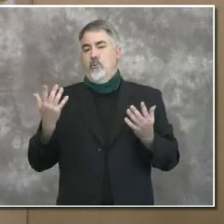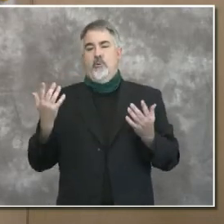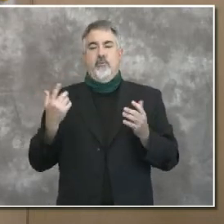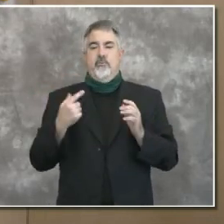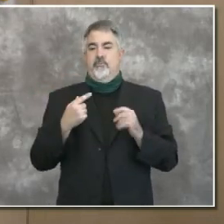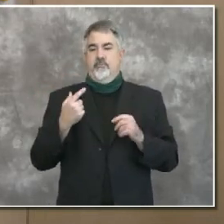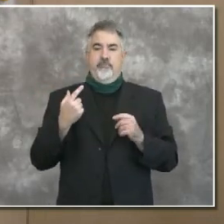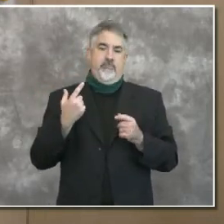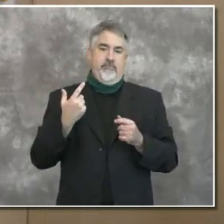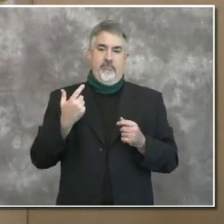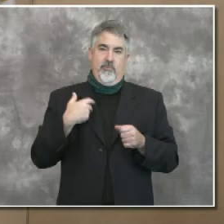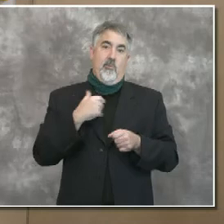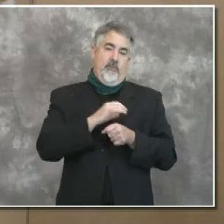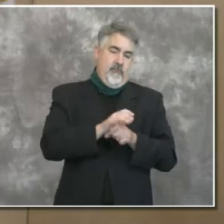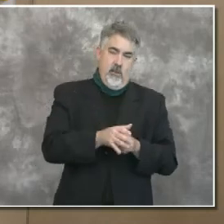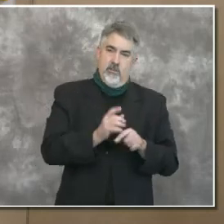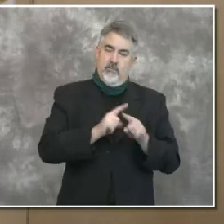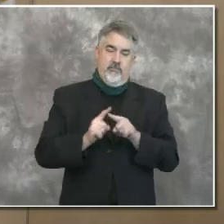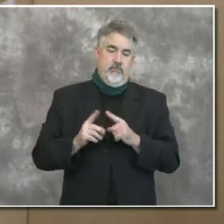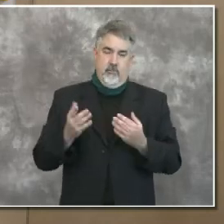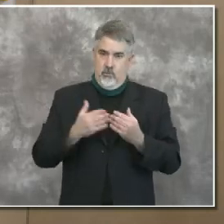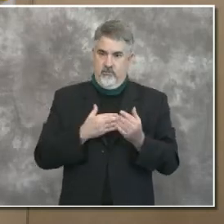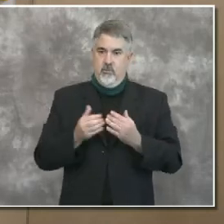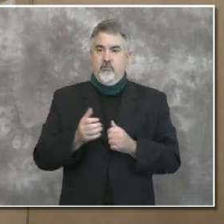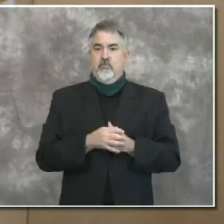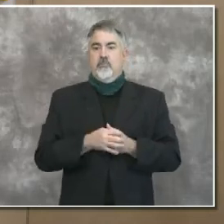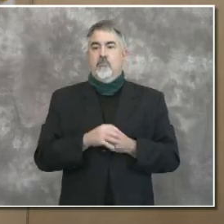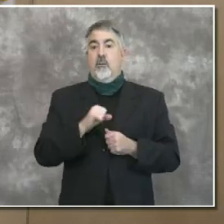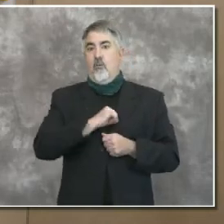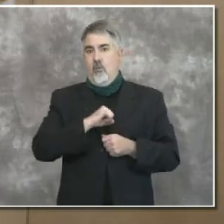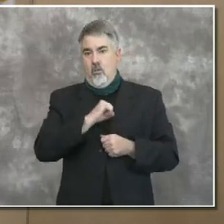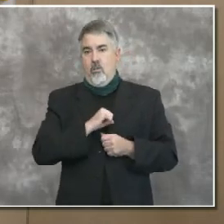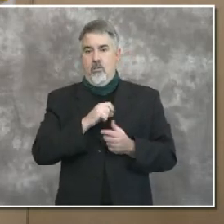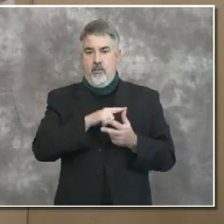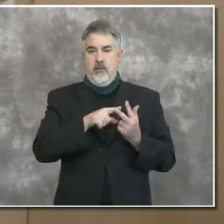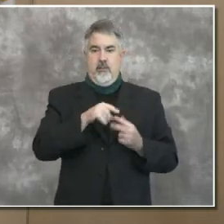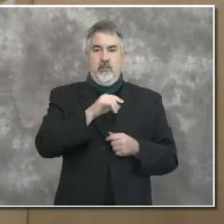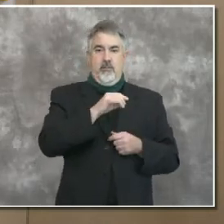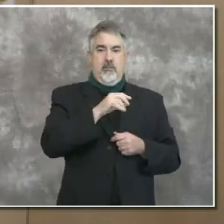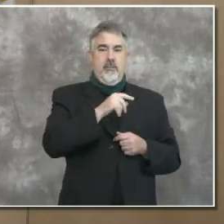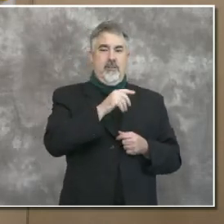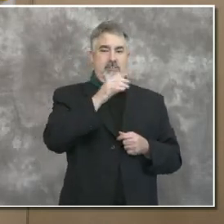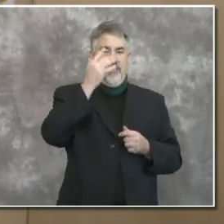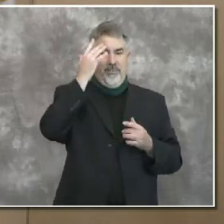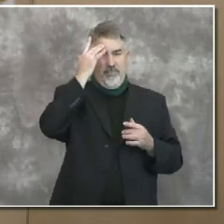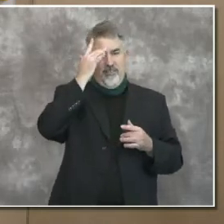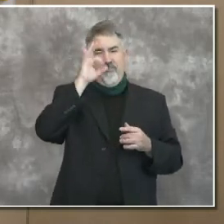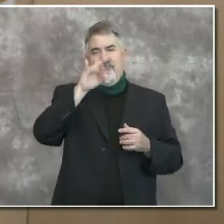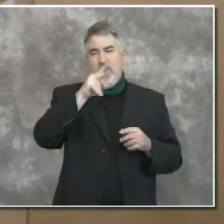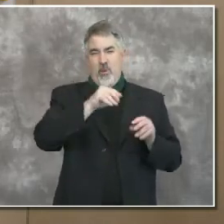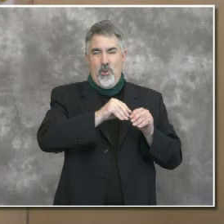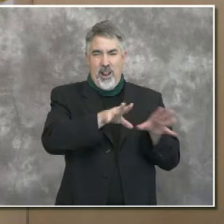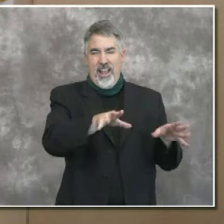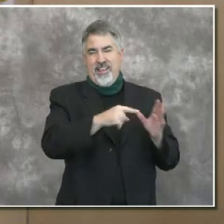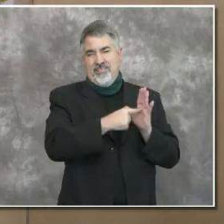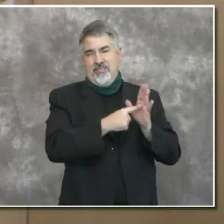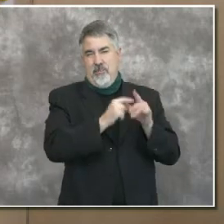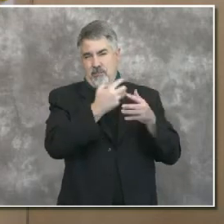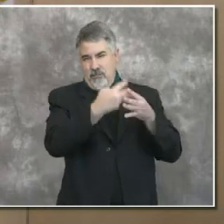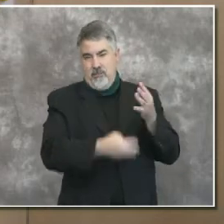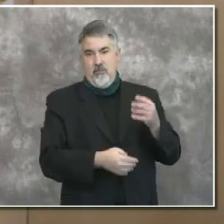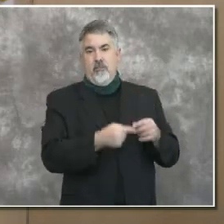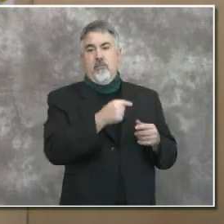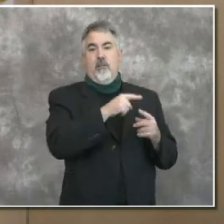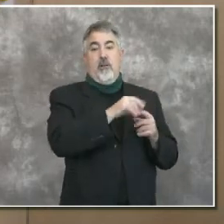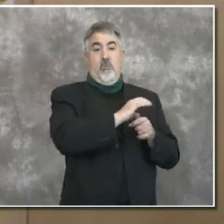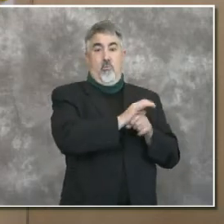illnesses, and actually fever and cough are shared by both ILI and COVID. And as well as the